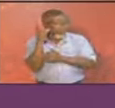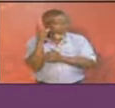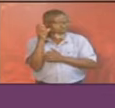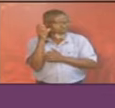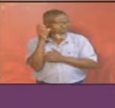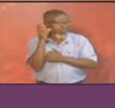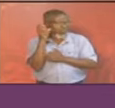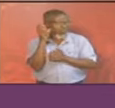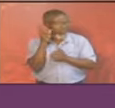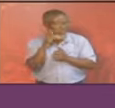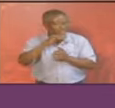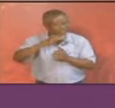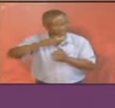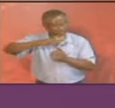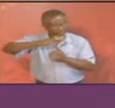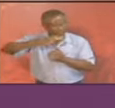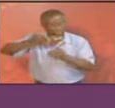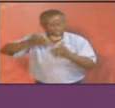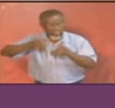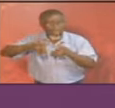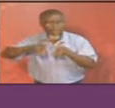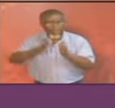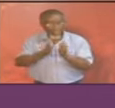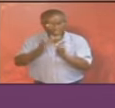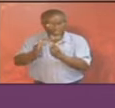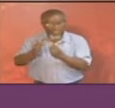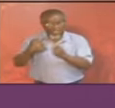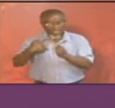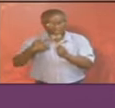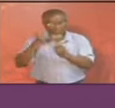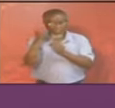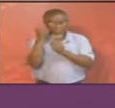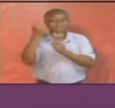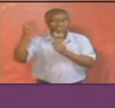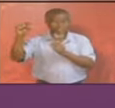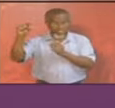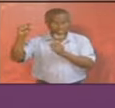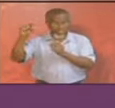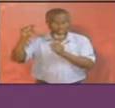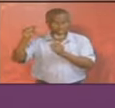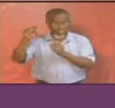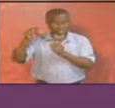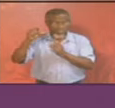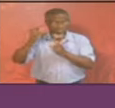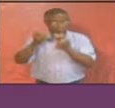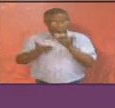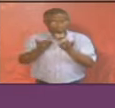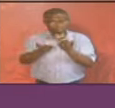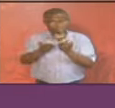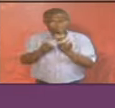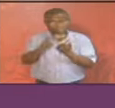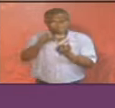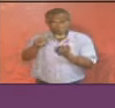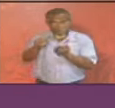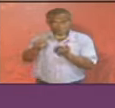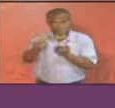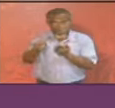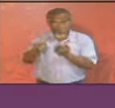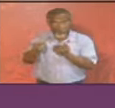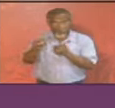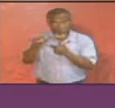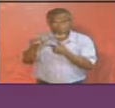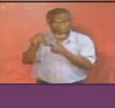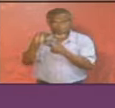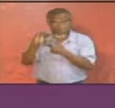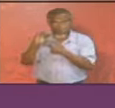Grande, and I'm wondering if those measures will now also be heightened in Chase Village, Carapichaima, and Balmain,